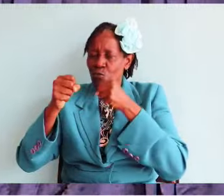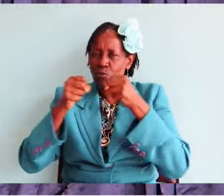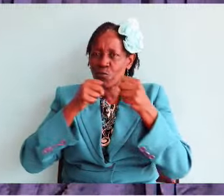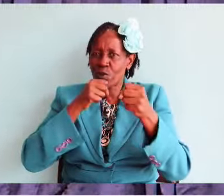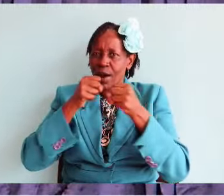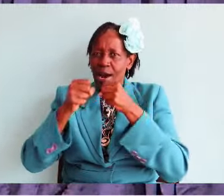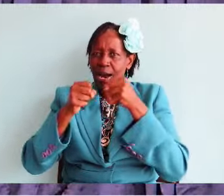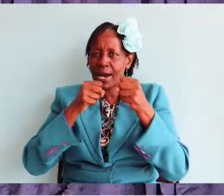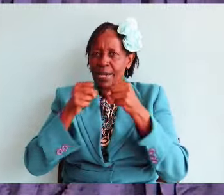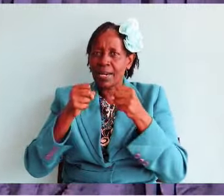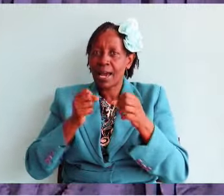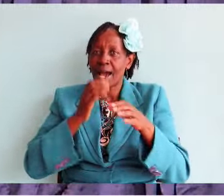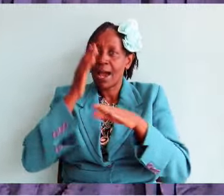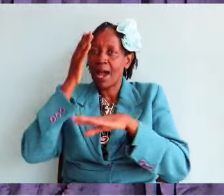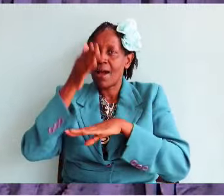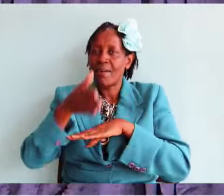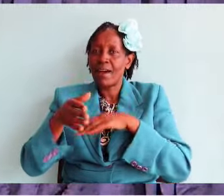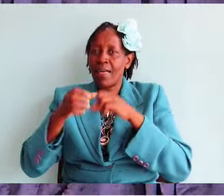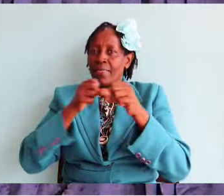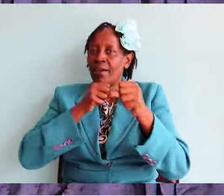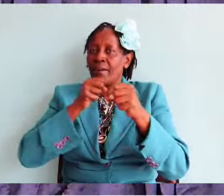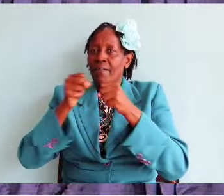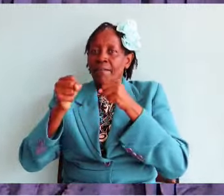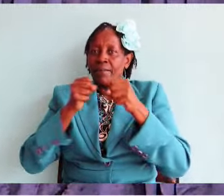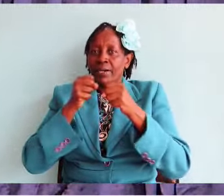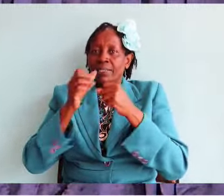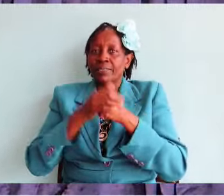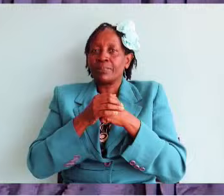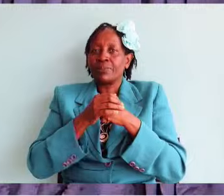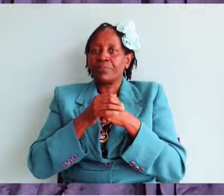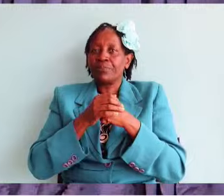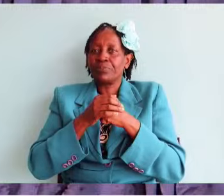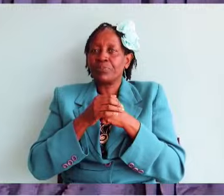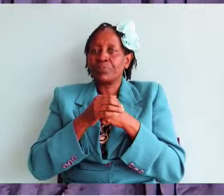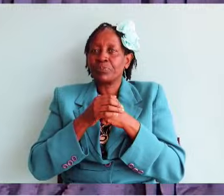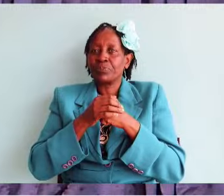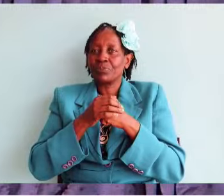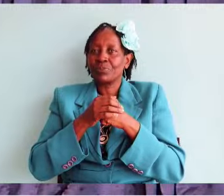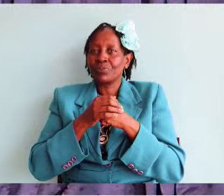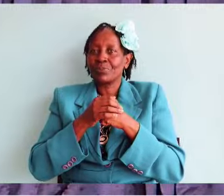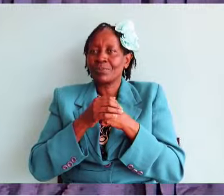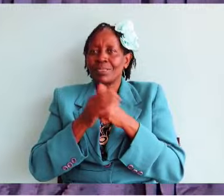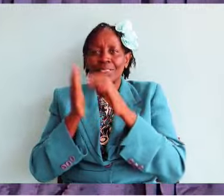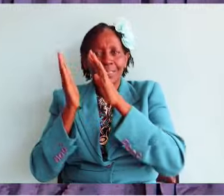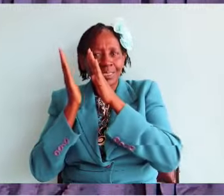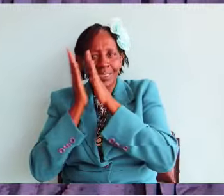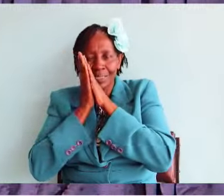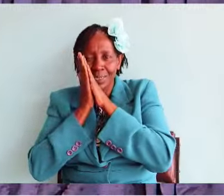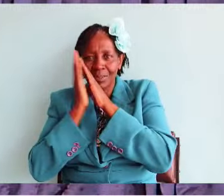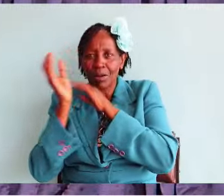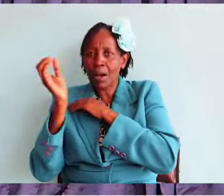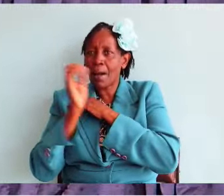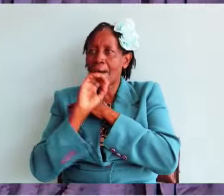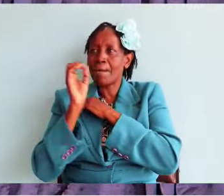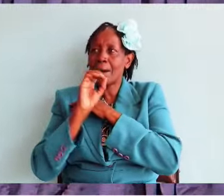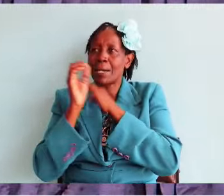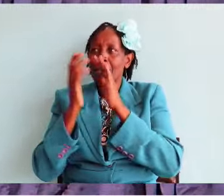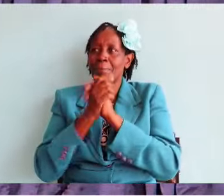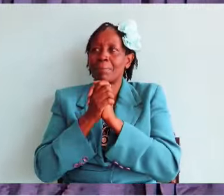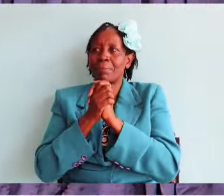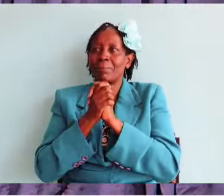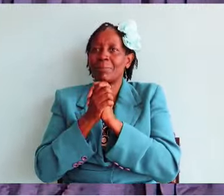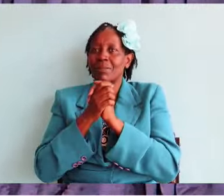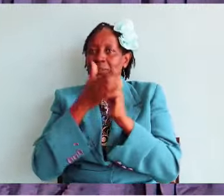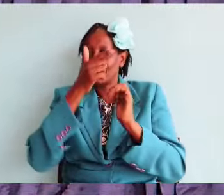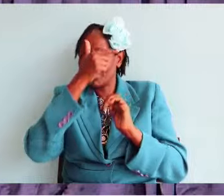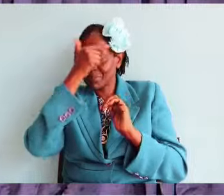Therefore, after the fight, no boasting. No boasting. Yeah, because there is no